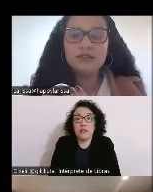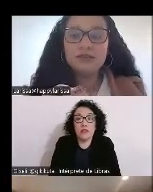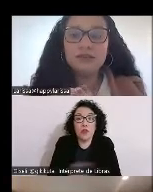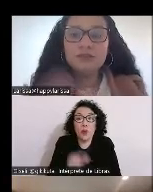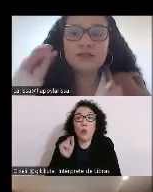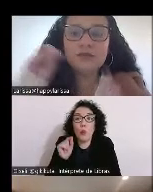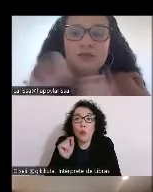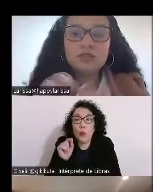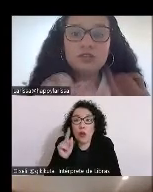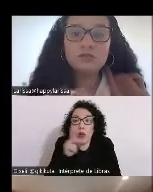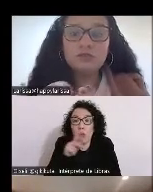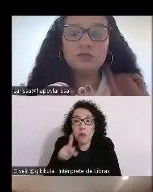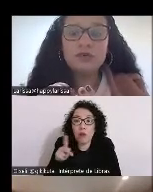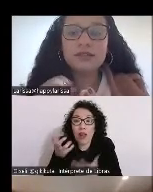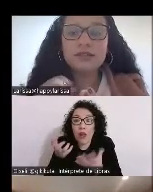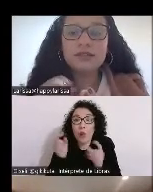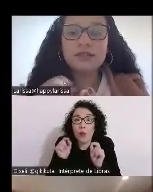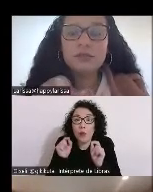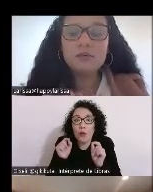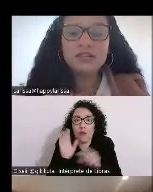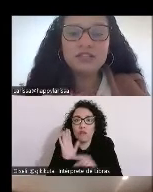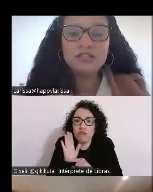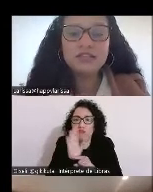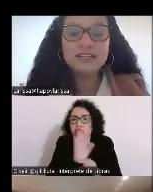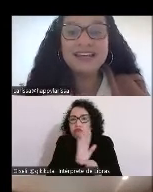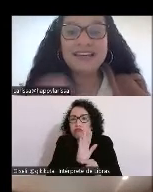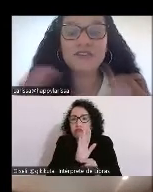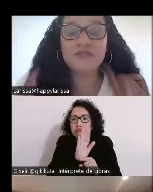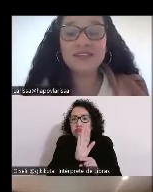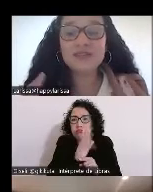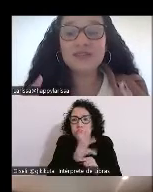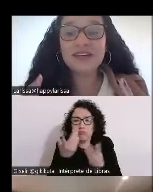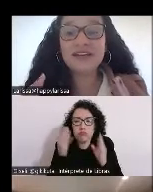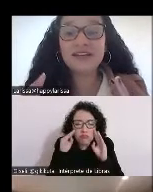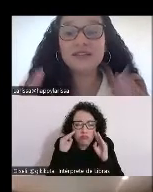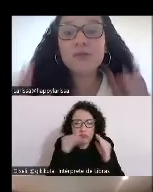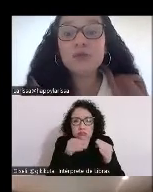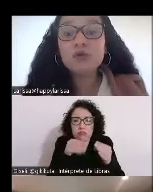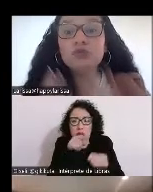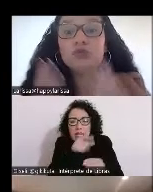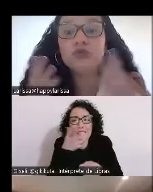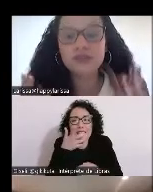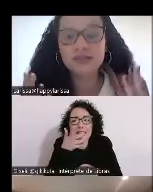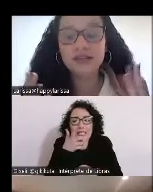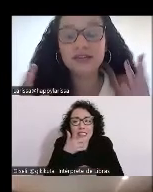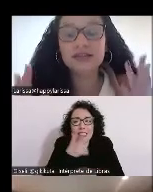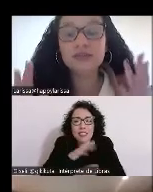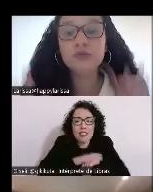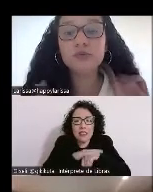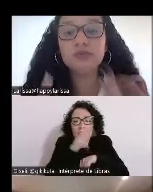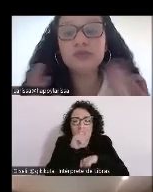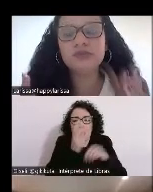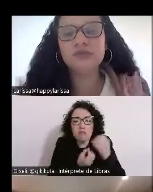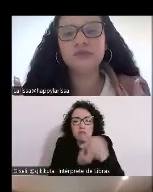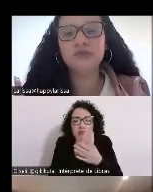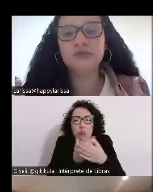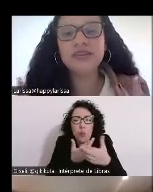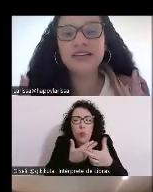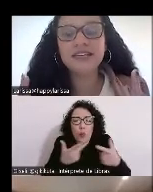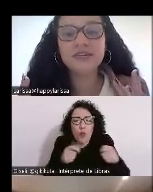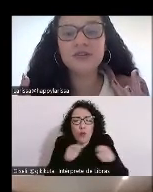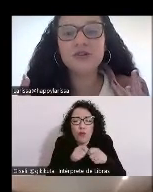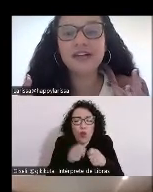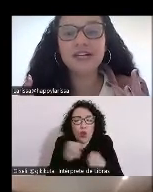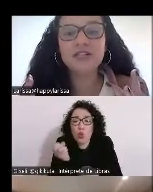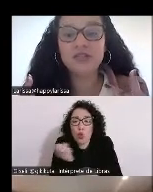do enriquecimento, esse é o objetivo da abordagem dele, que é fazer com que a criança produza algo novo e